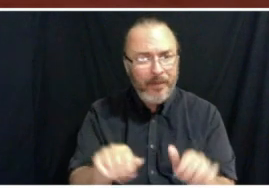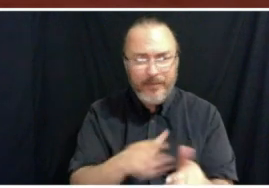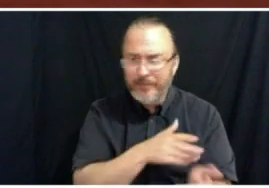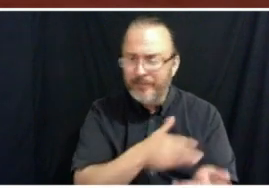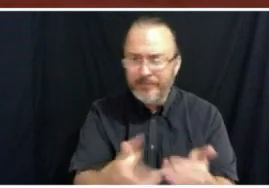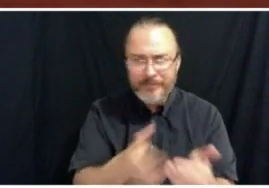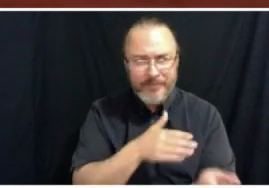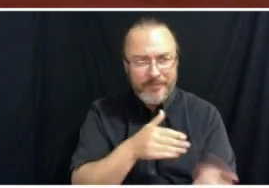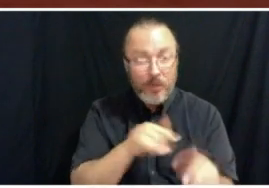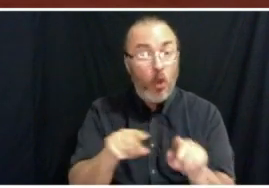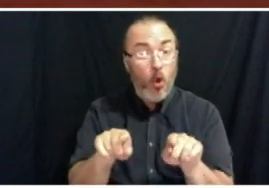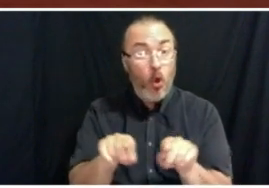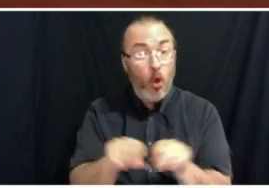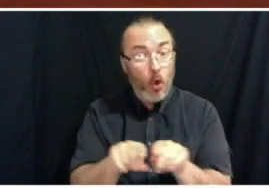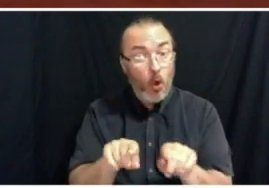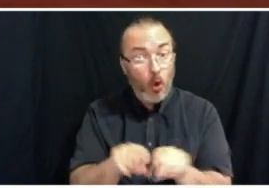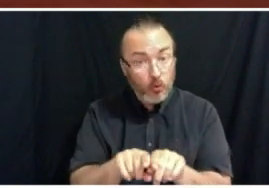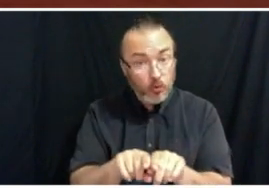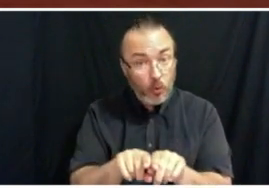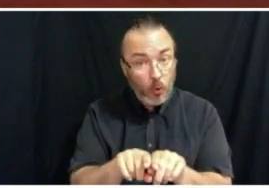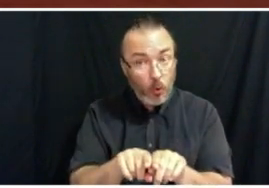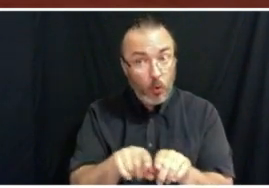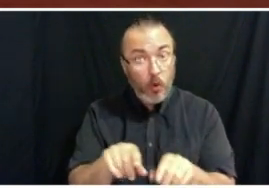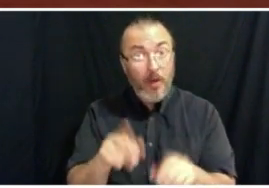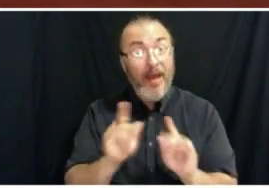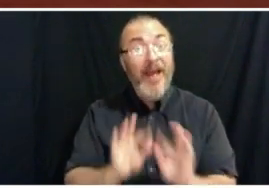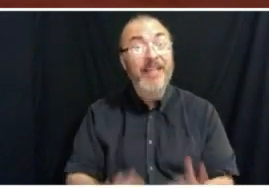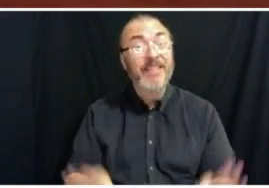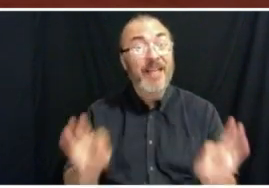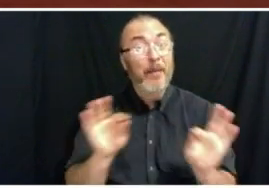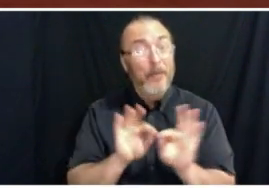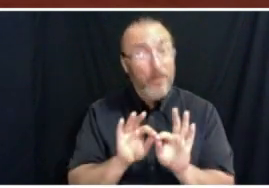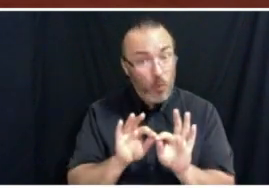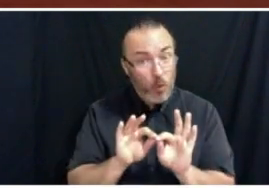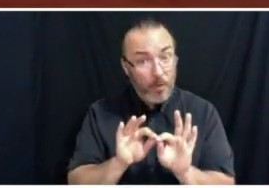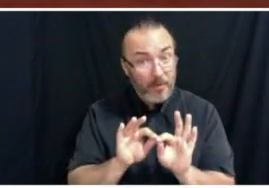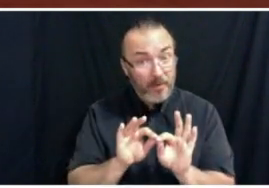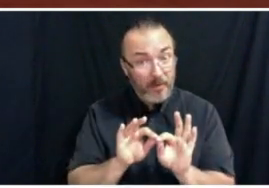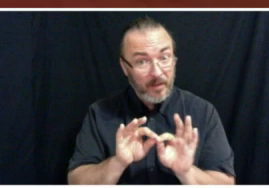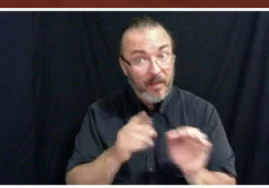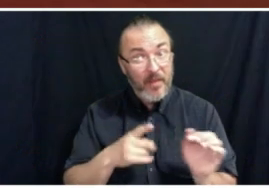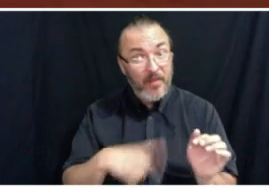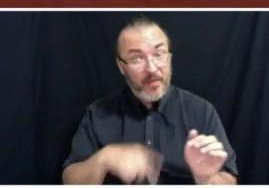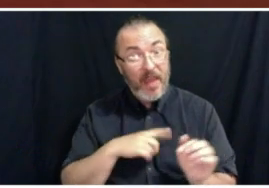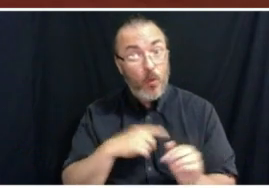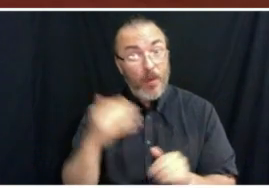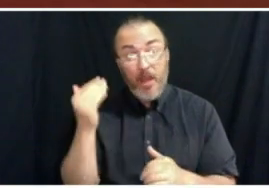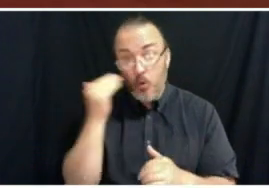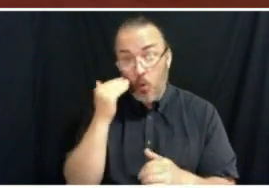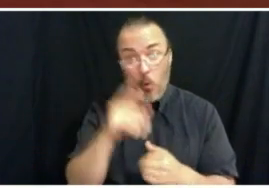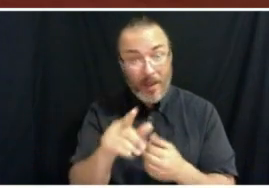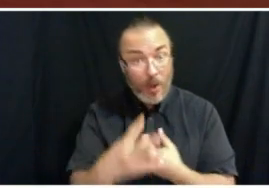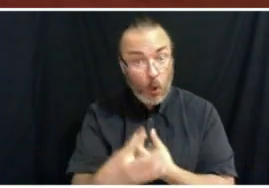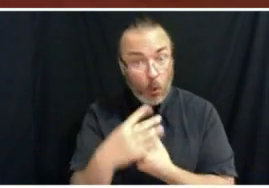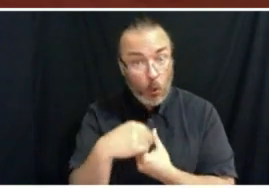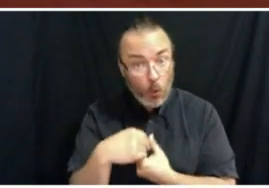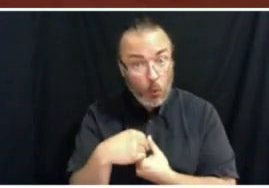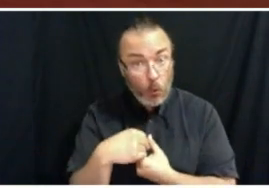is critical that we embrace the fact that inclusion cannot